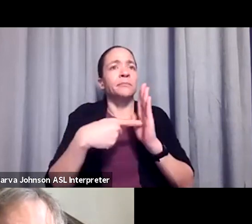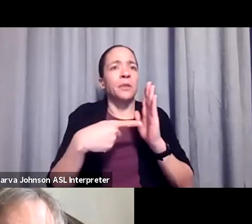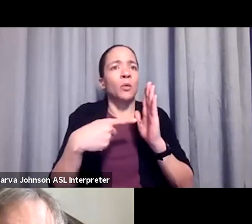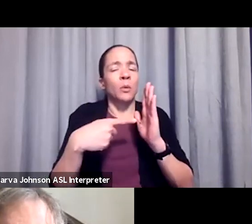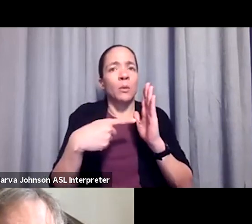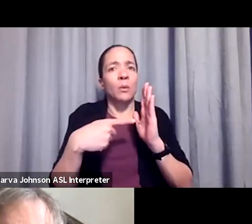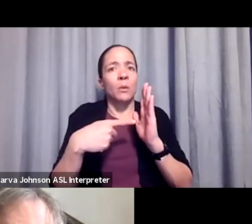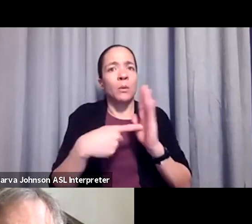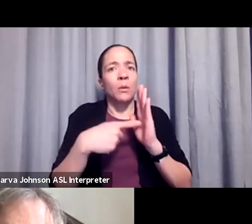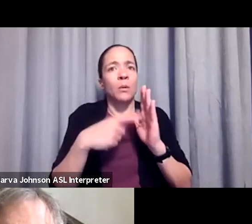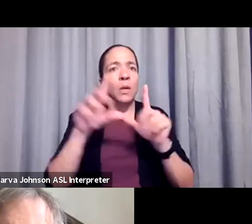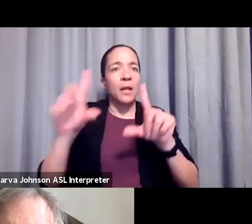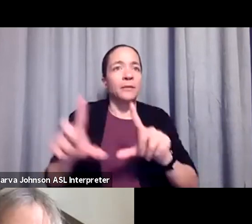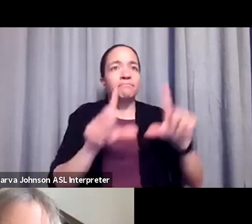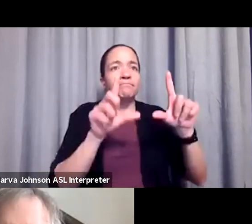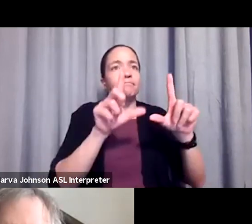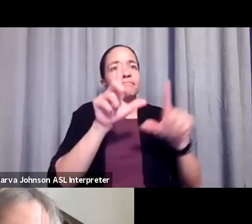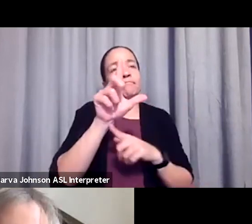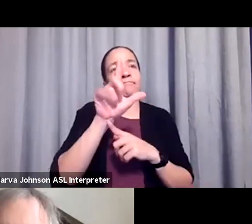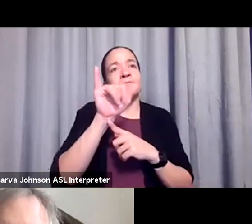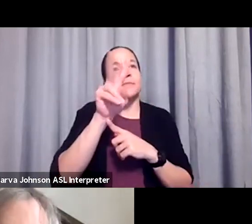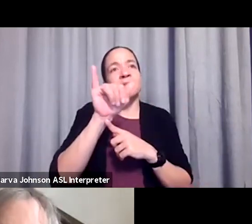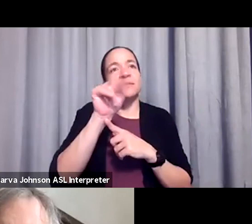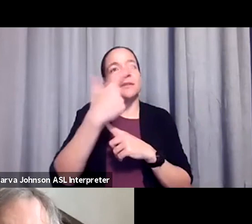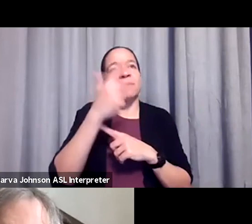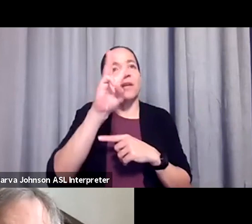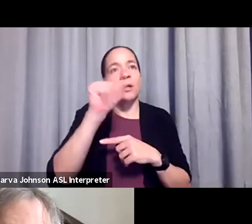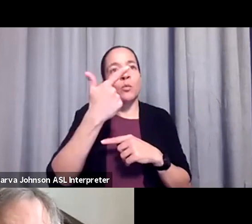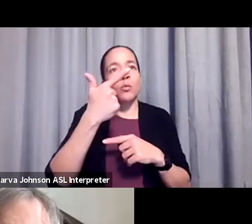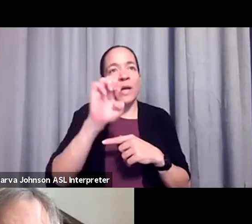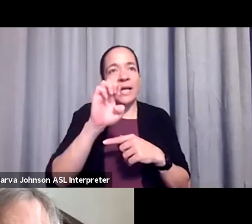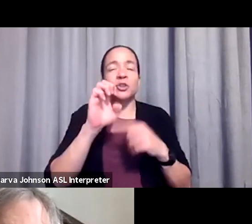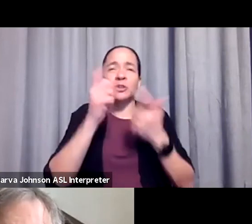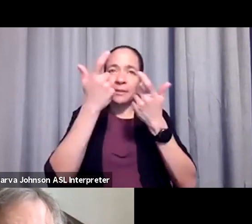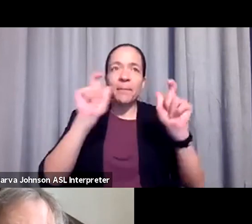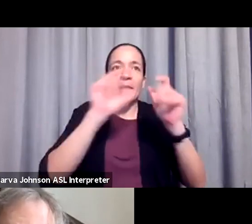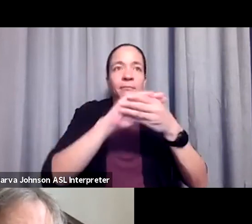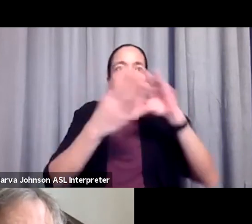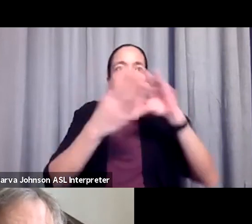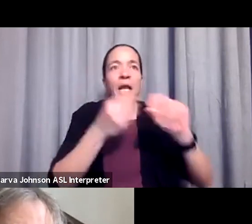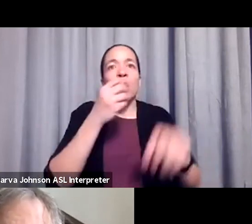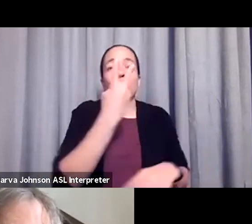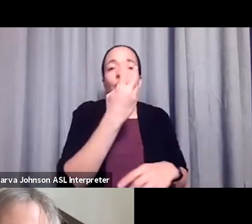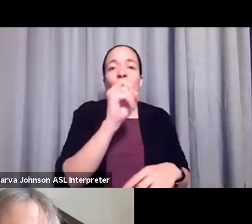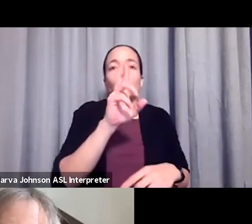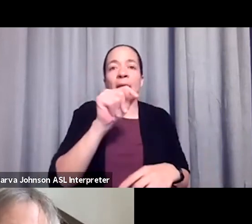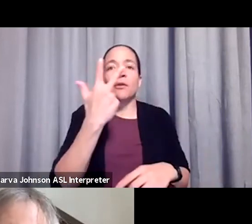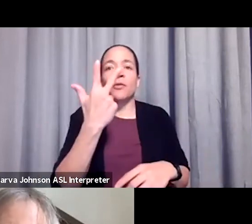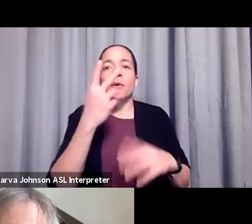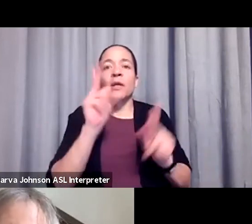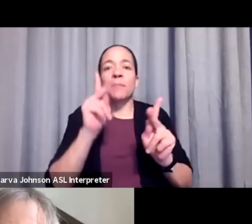trying to reframe the issue of living wages using a big narrative that 2 out of 3 people agree with, that businesses